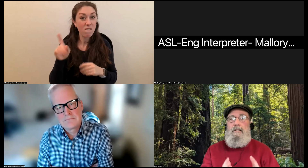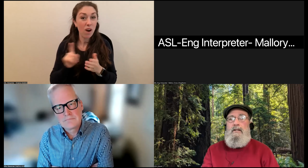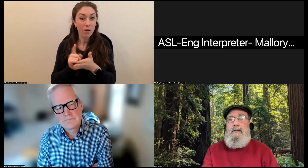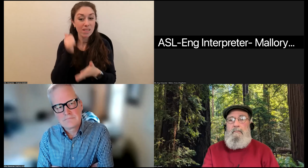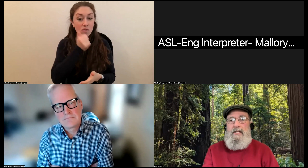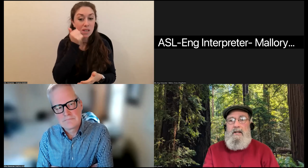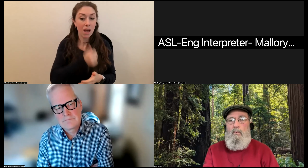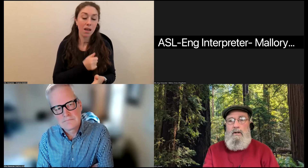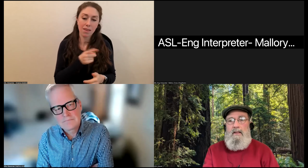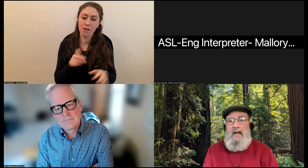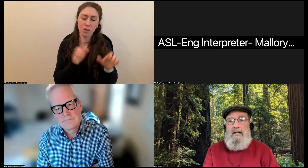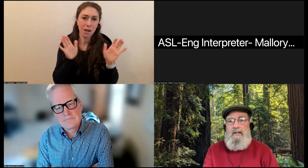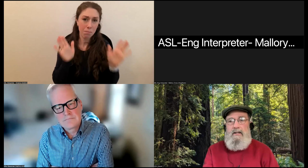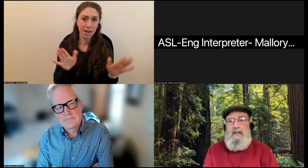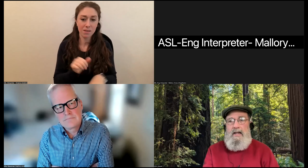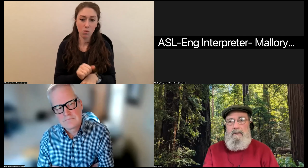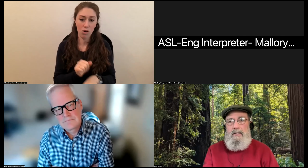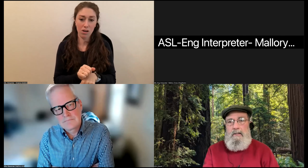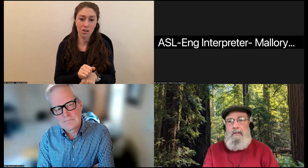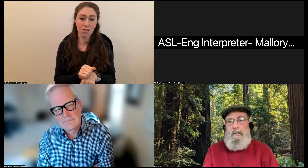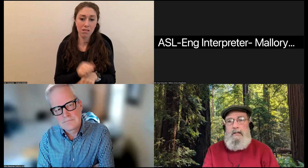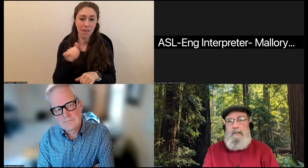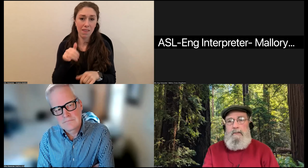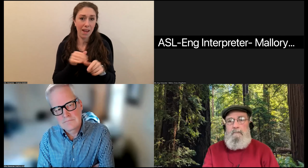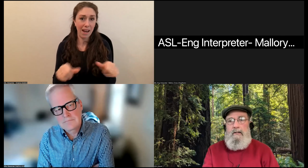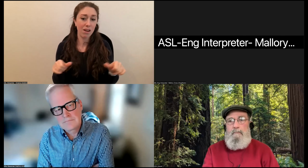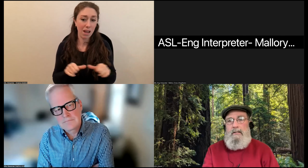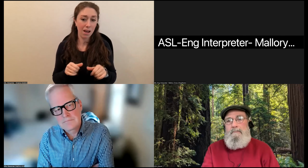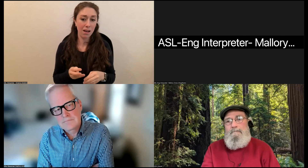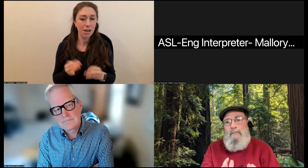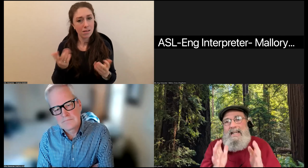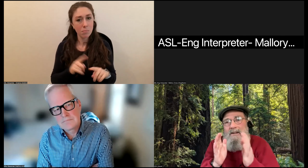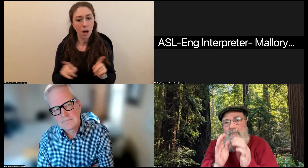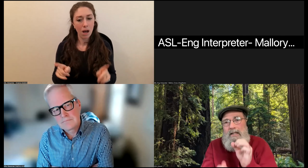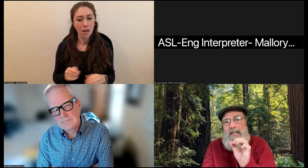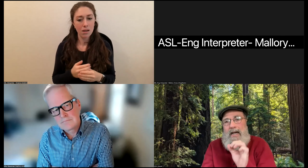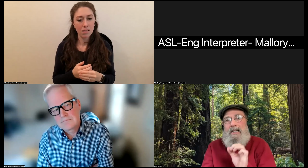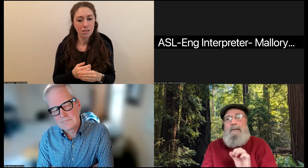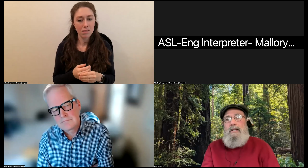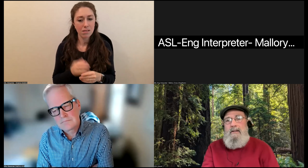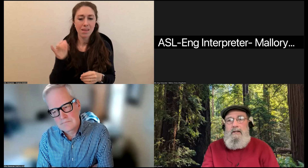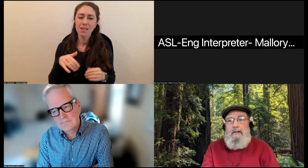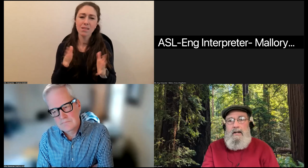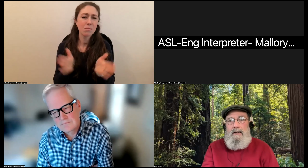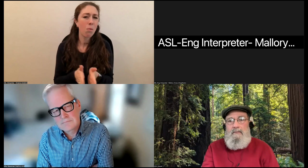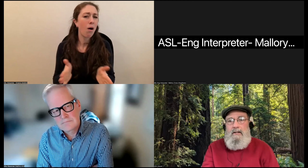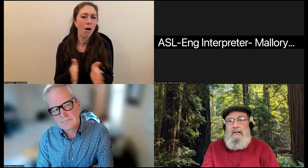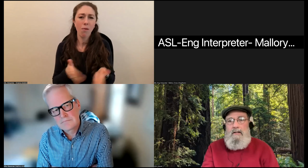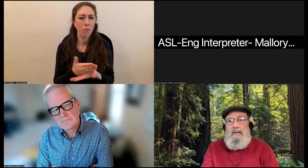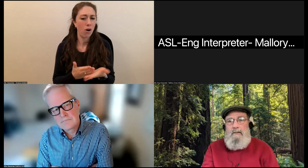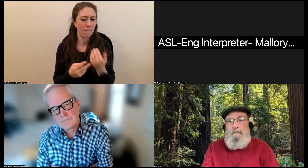They're really doing some amazing work in that area. But that's a really tiny piece of the